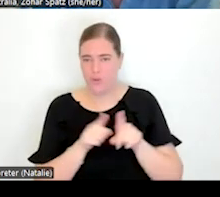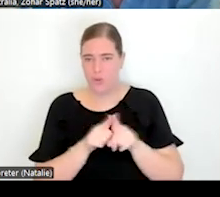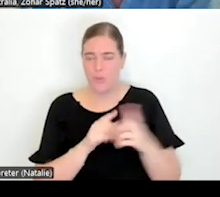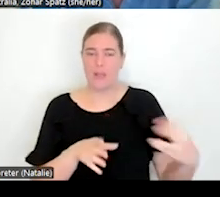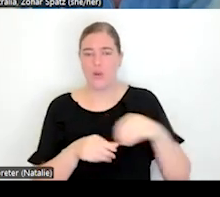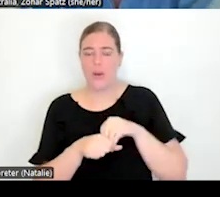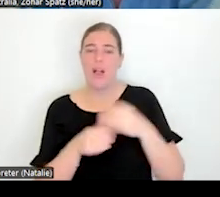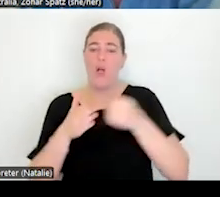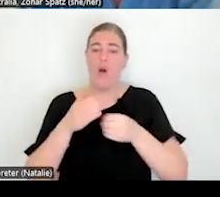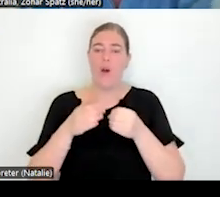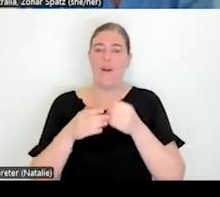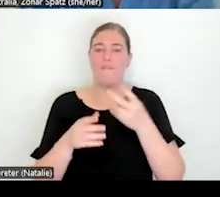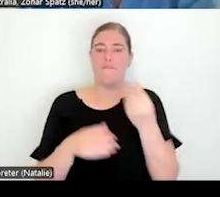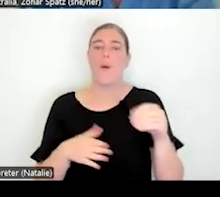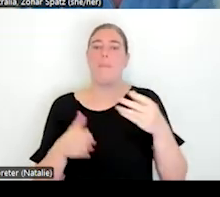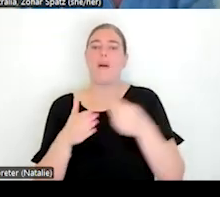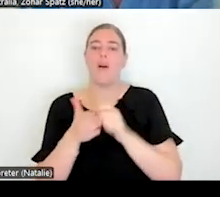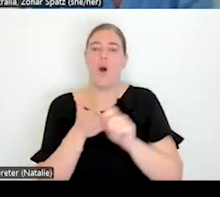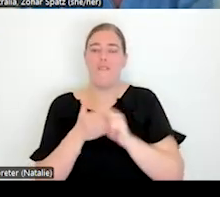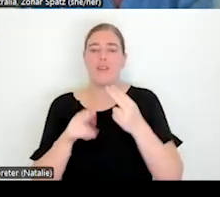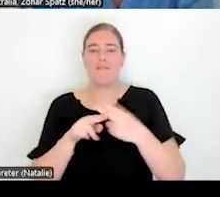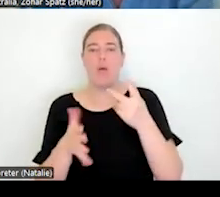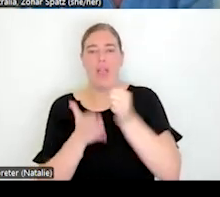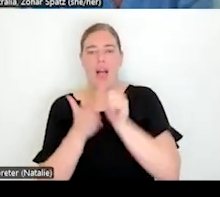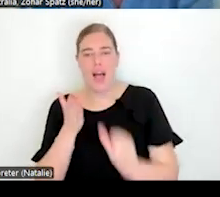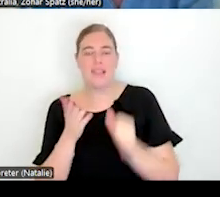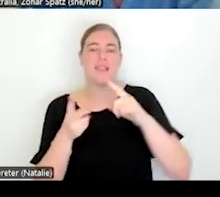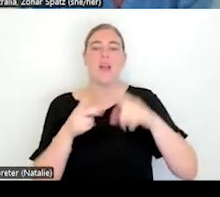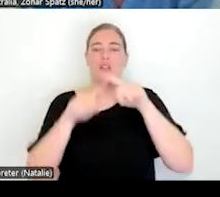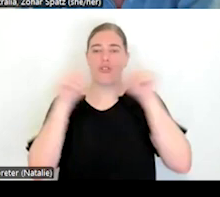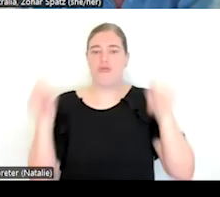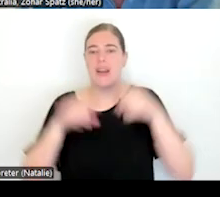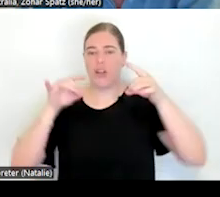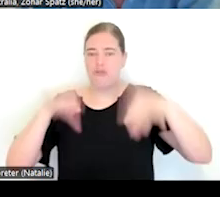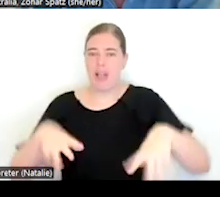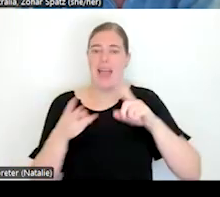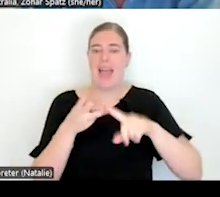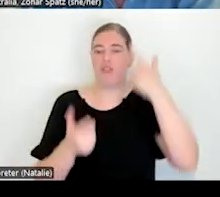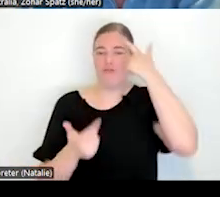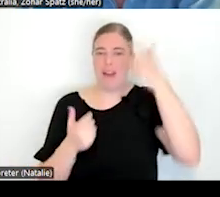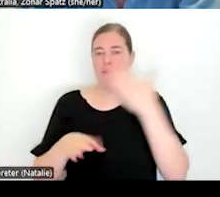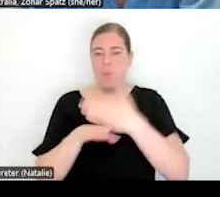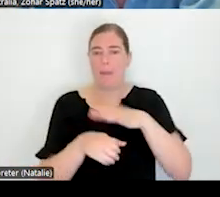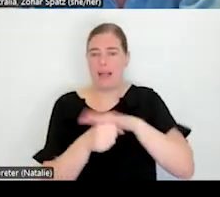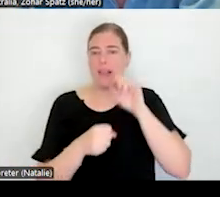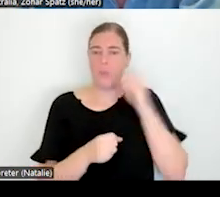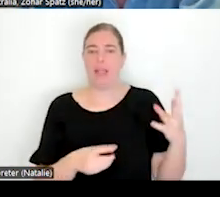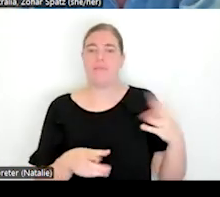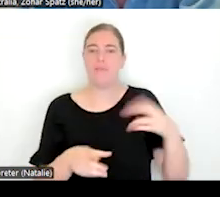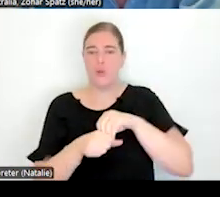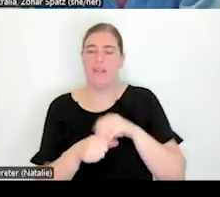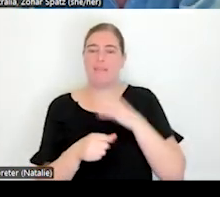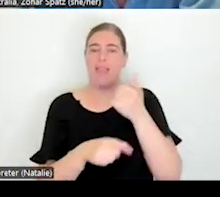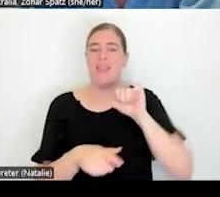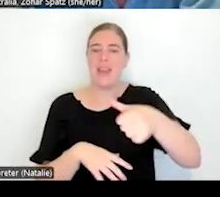for the Arts, from Screen Australia, and from Creative Workplaces. I look forward to seeing you then. Please keep an eye out on our